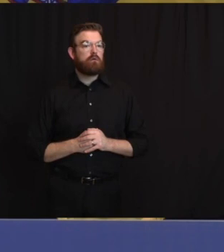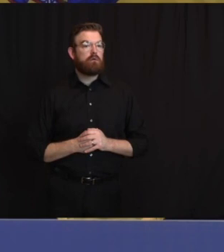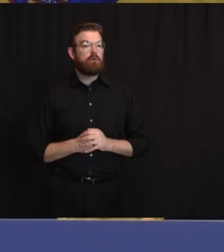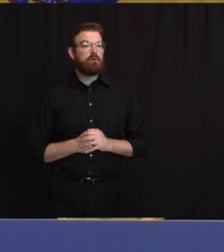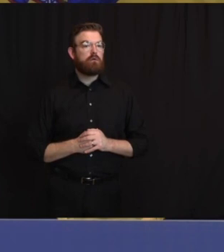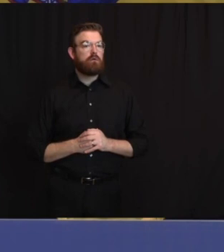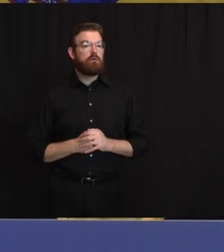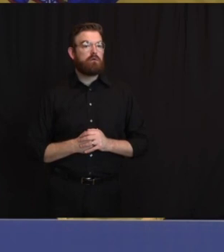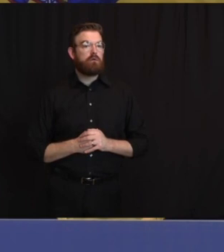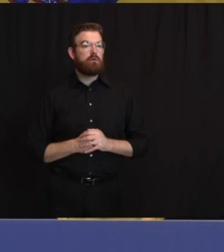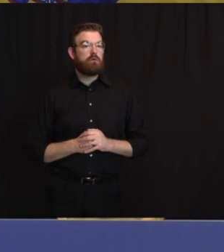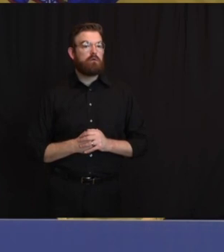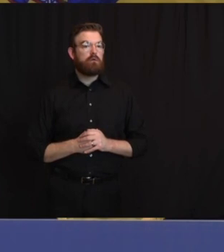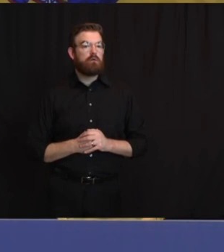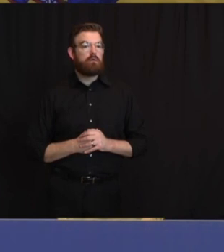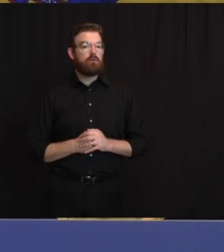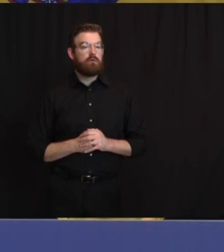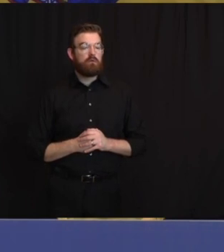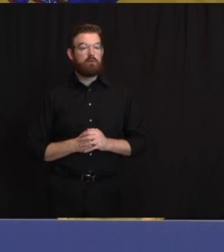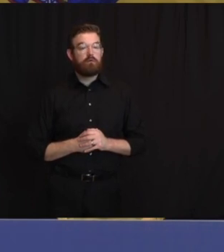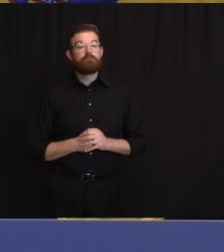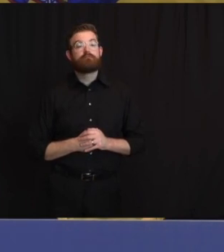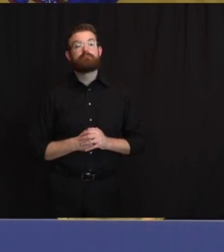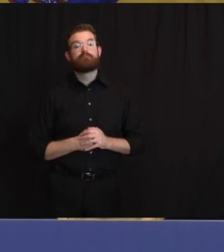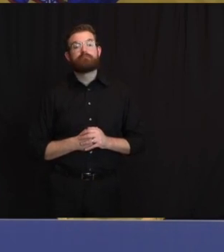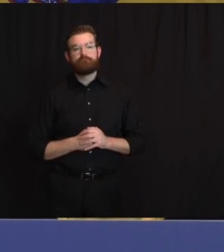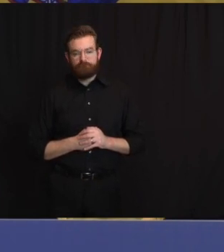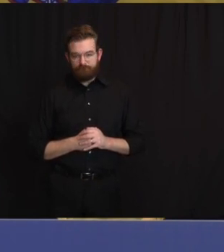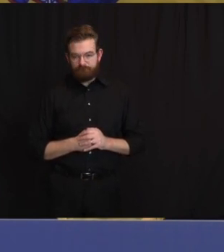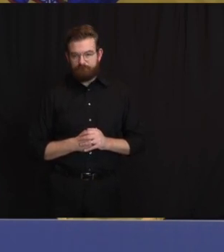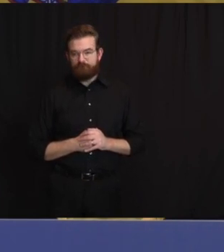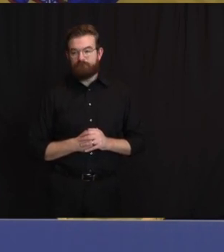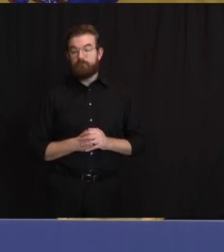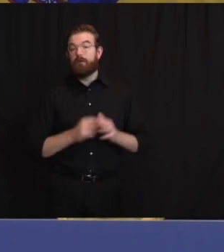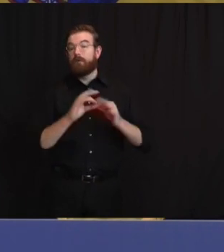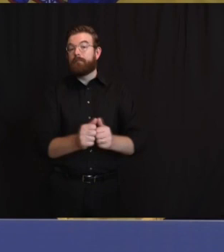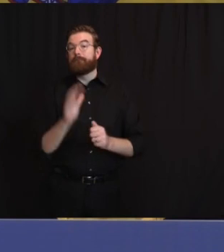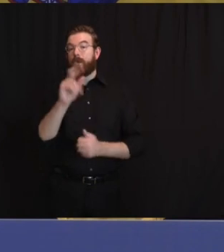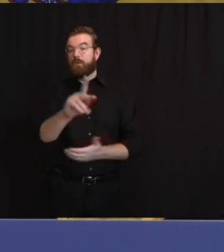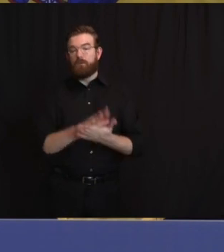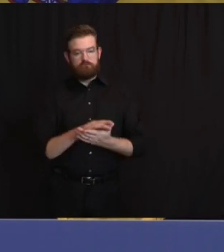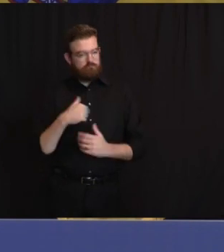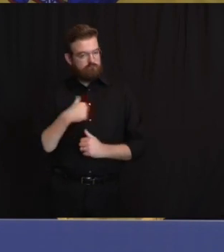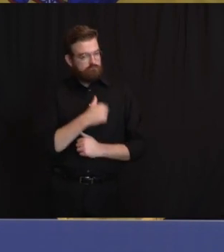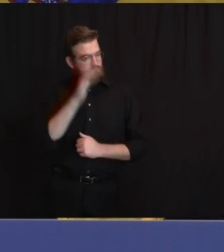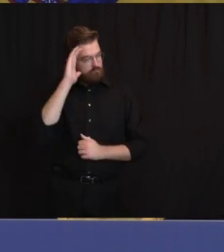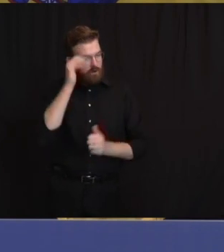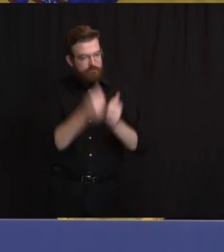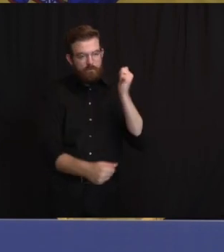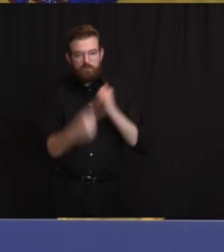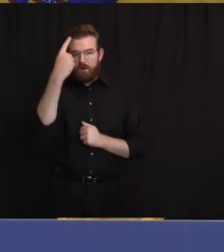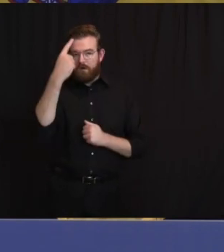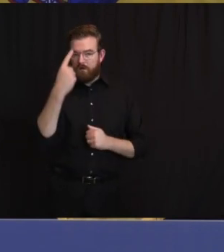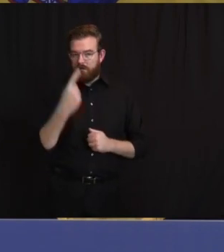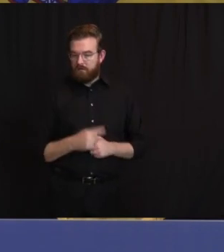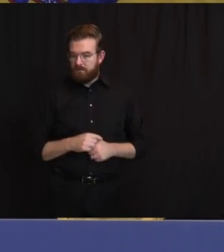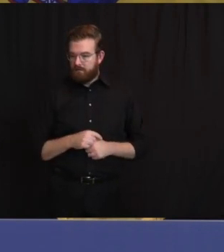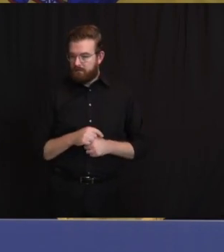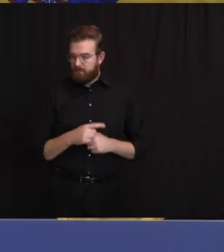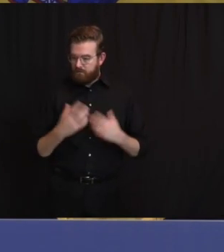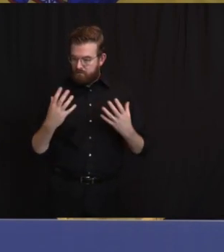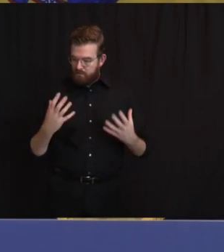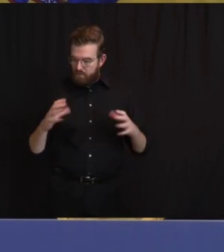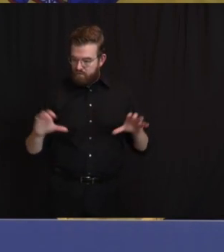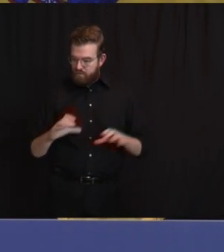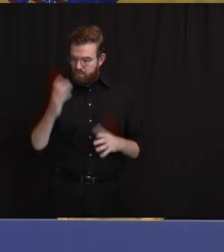school deadly seriously. And we mostly look at this through the eyes of our kids. What's right for them to keep them healthy, to keep